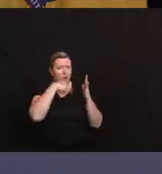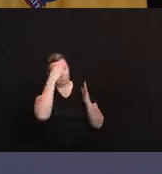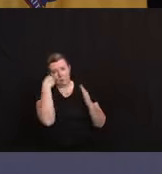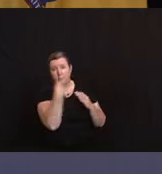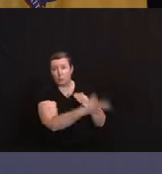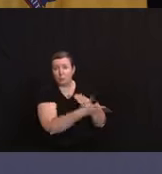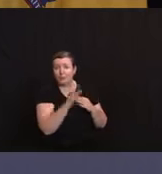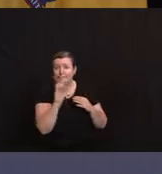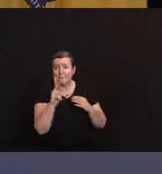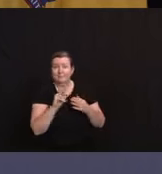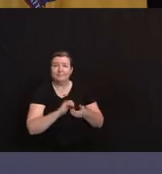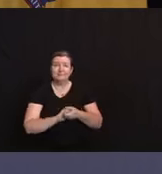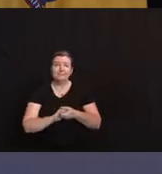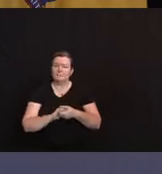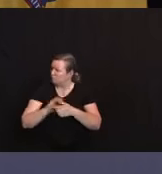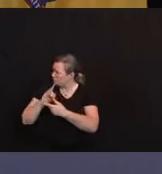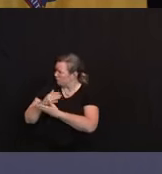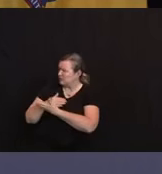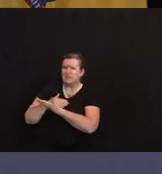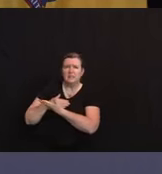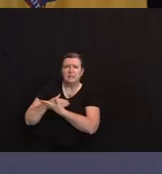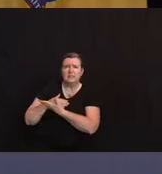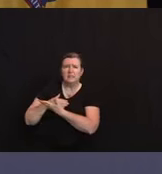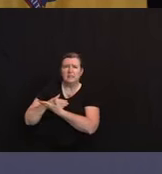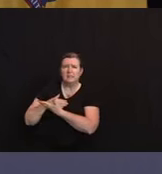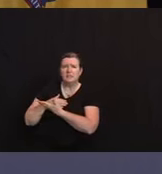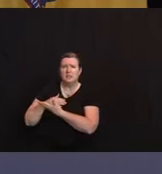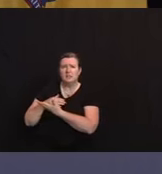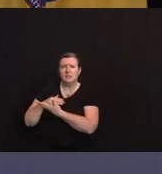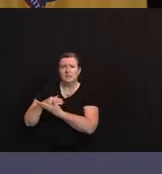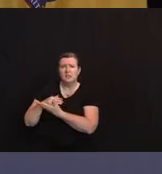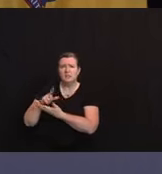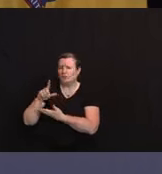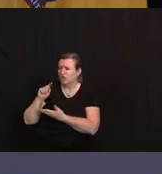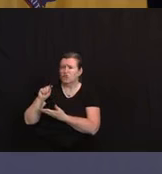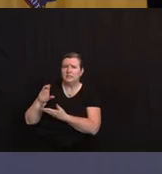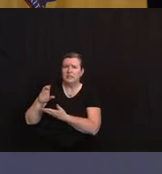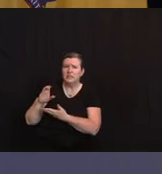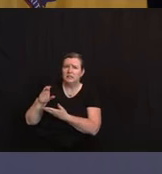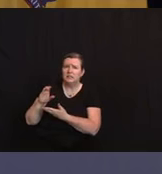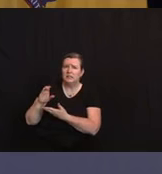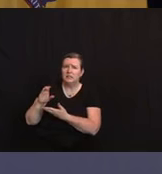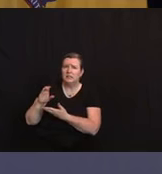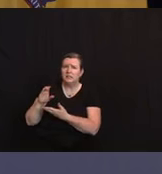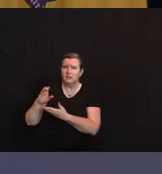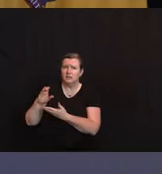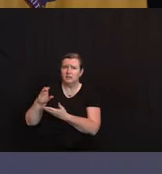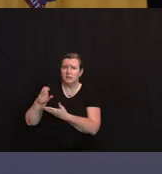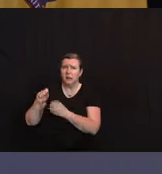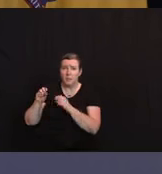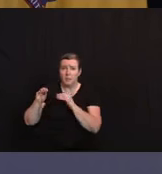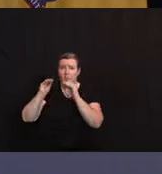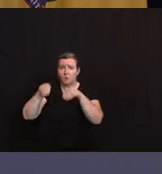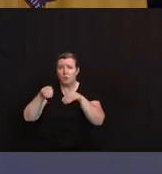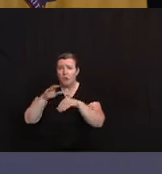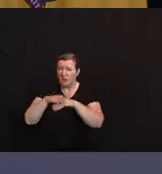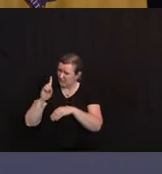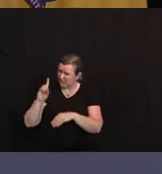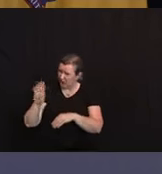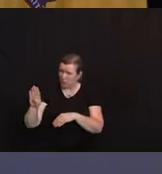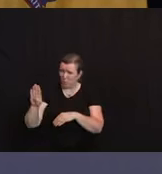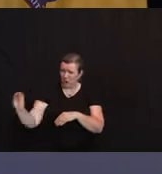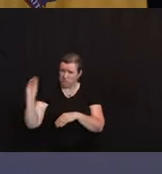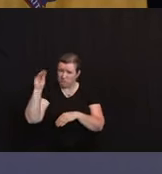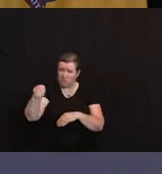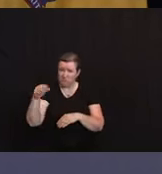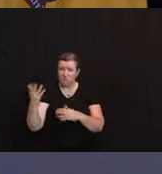Judy, I'll leave to you on, can you put long-term care outbreaks on the dashboard, antibody results, virtual